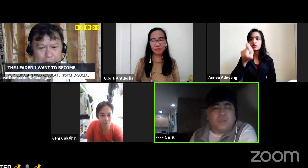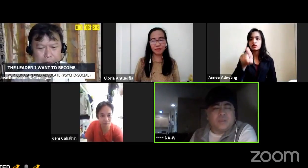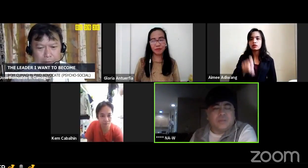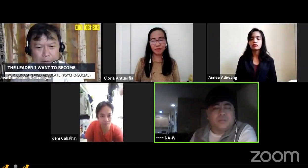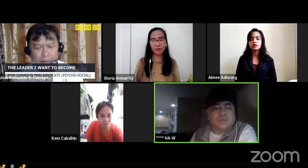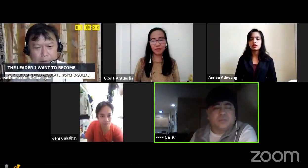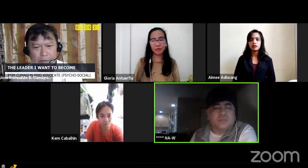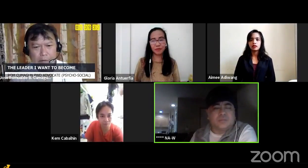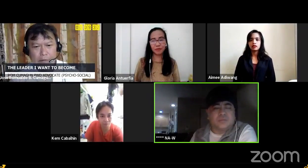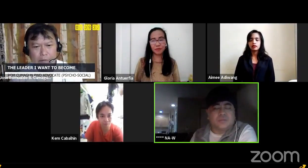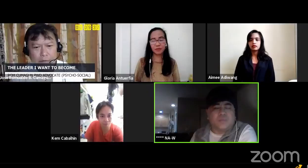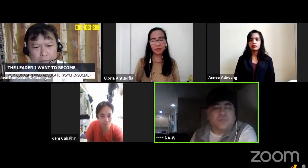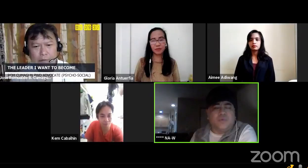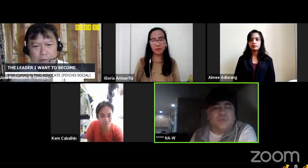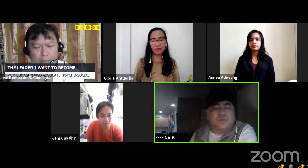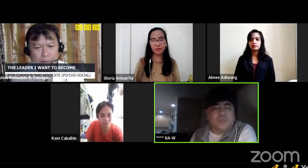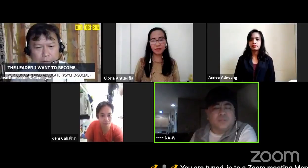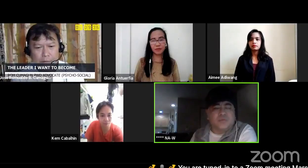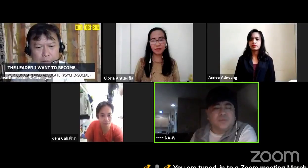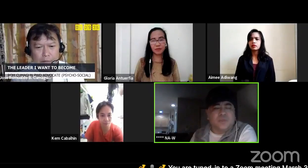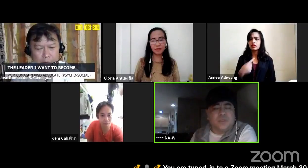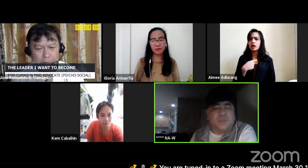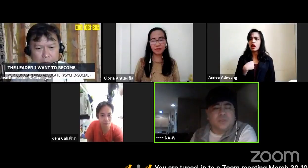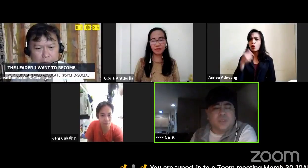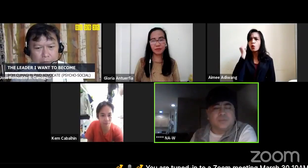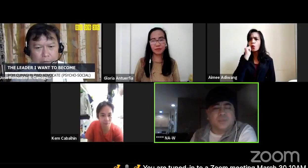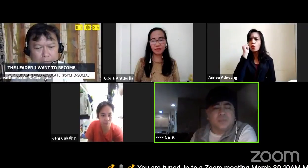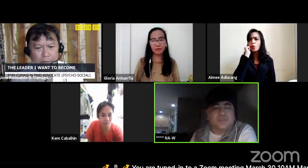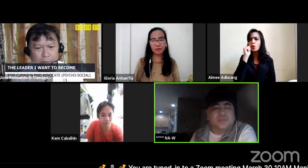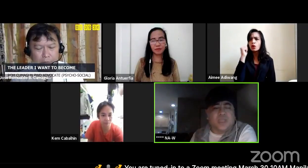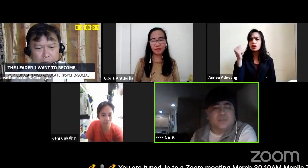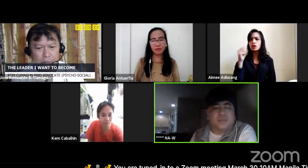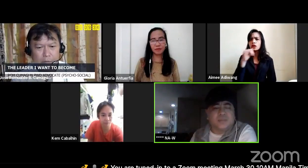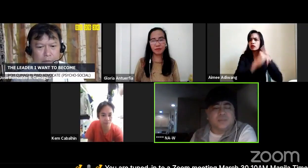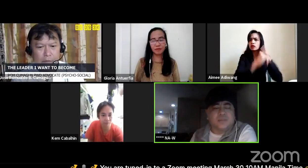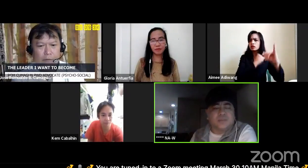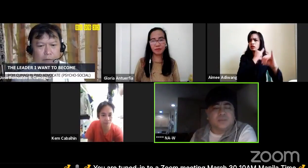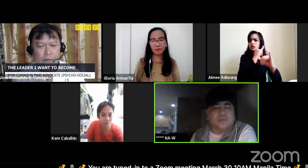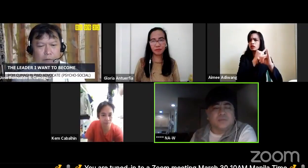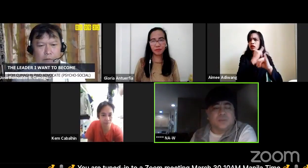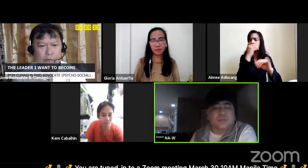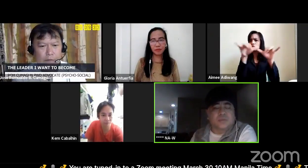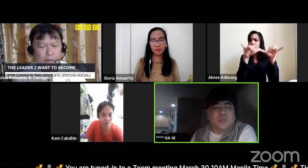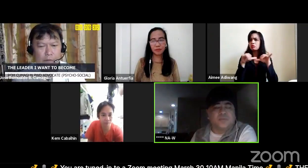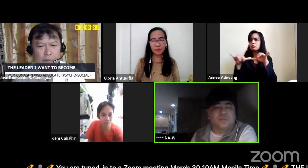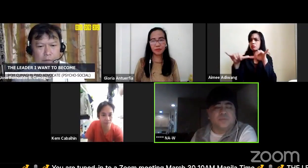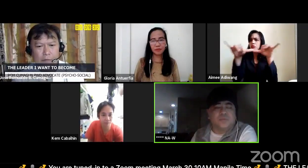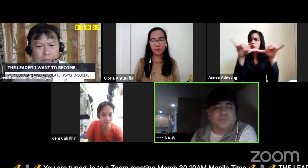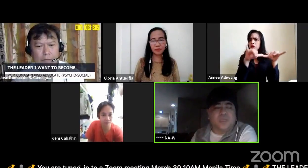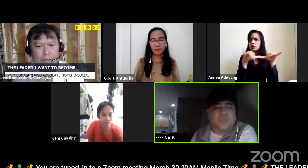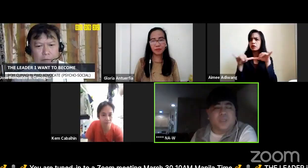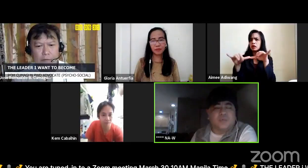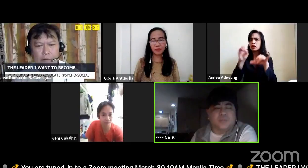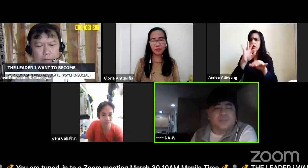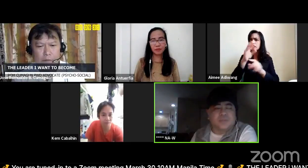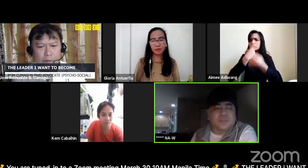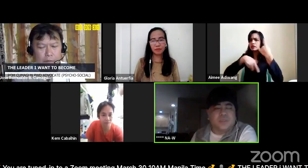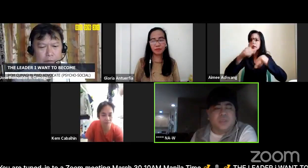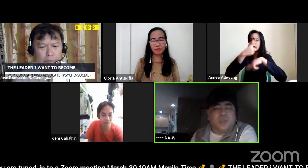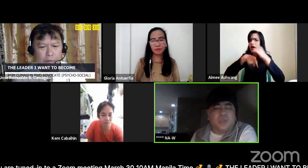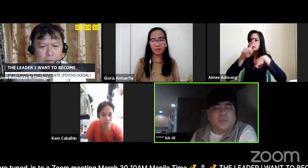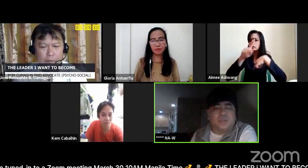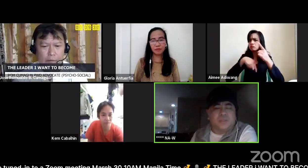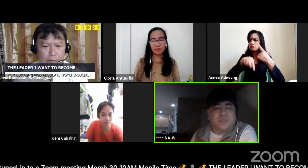Ah, I've always known that there was only international standard when it comes to sign